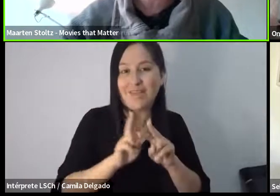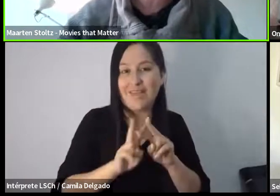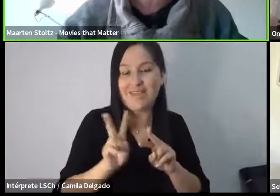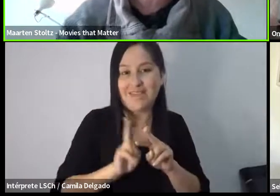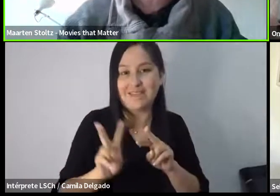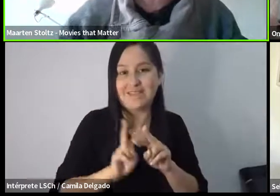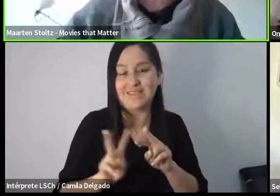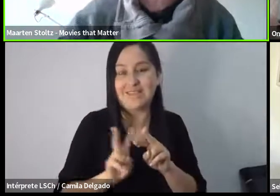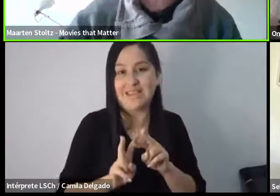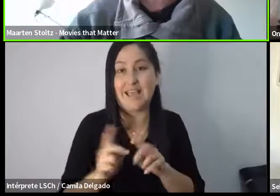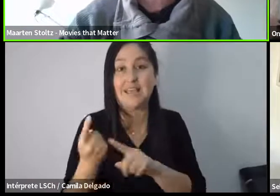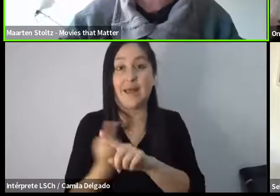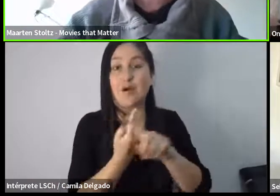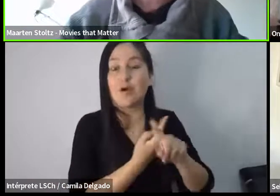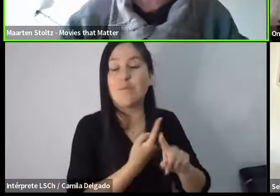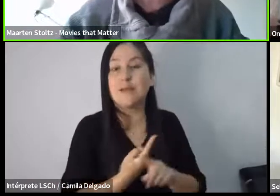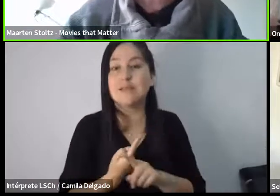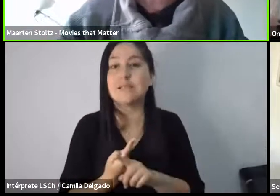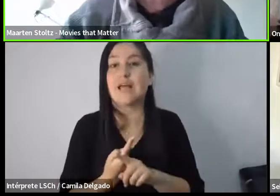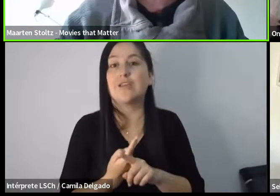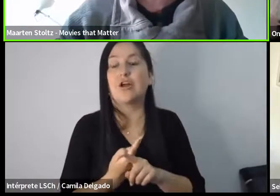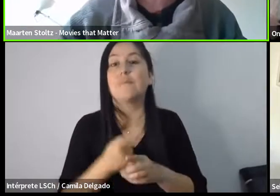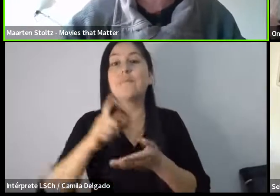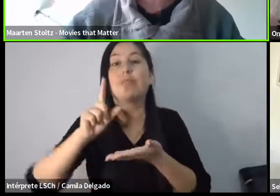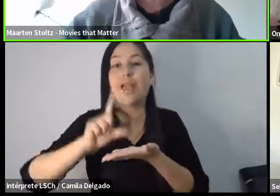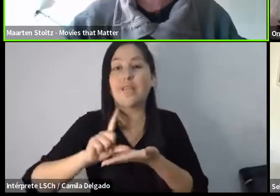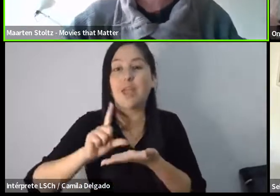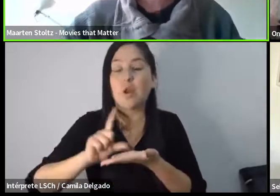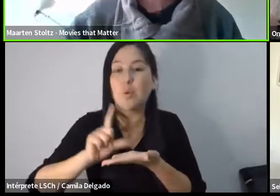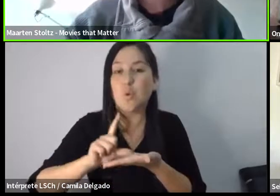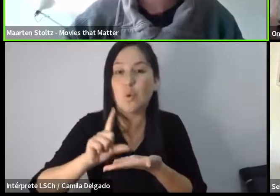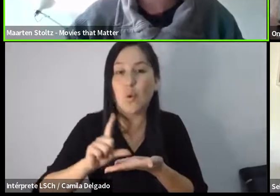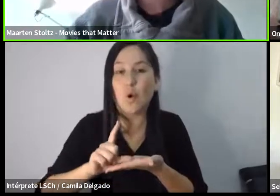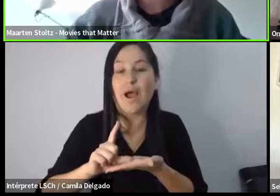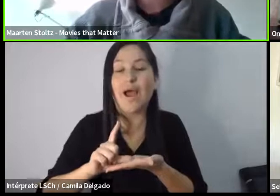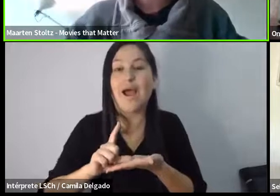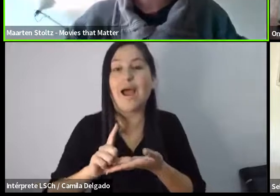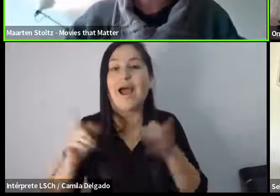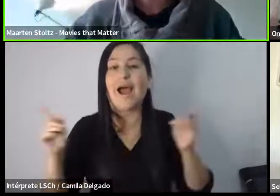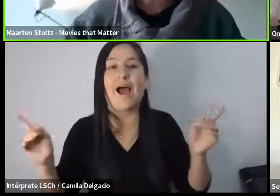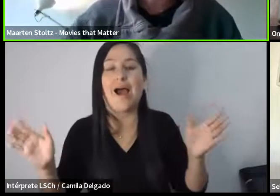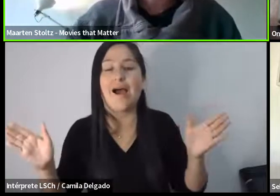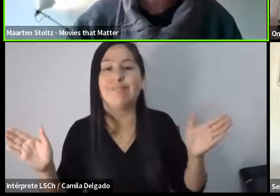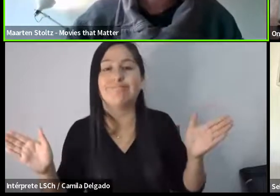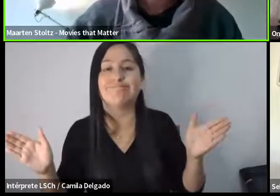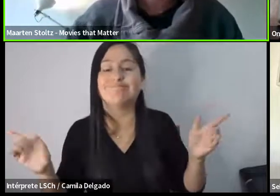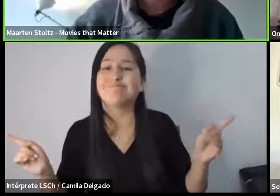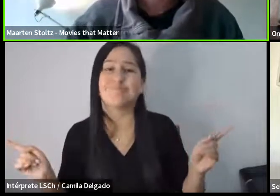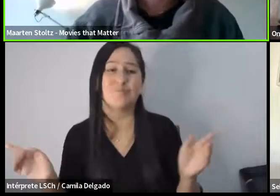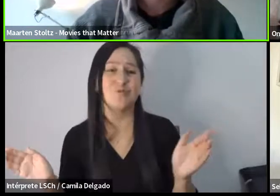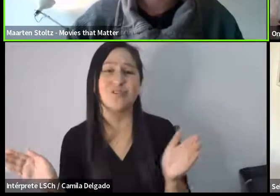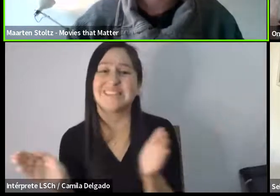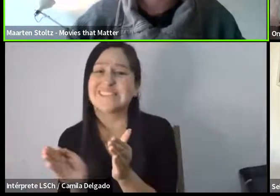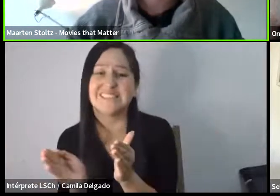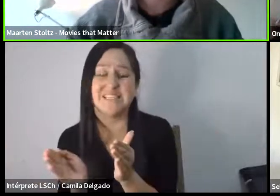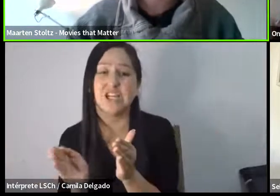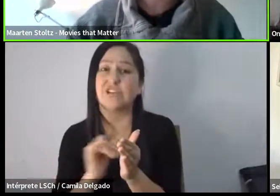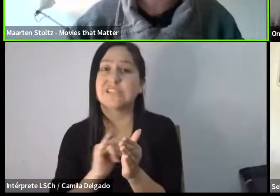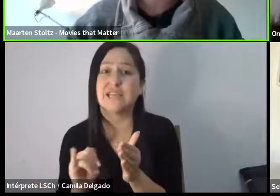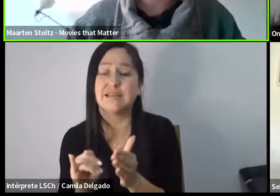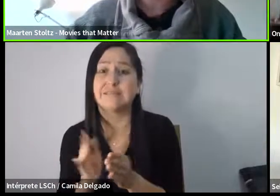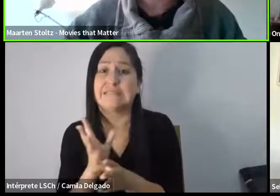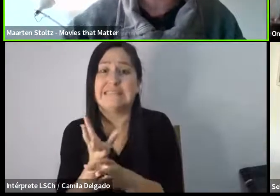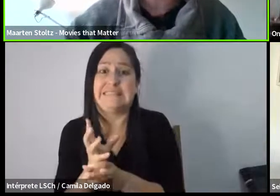rights are very much under pressure right now, way more than 10 years ago. So it's more important than ever that the